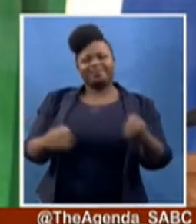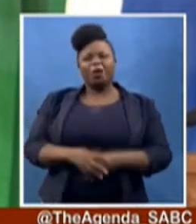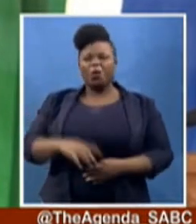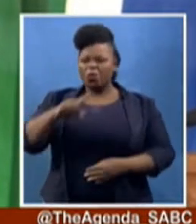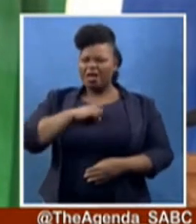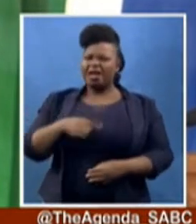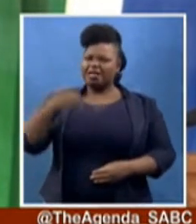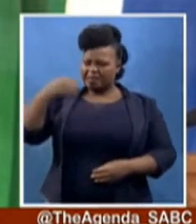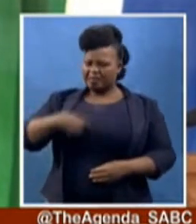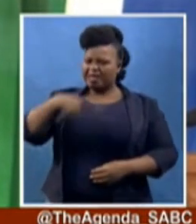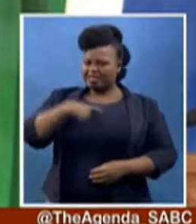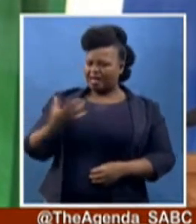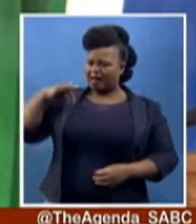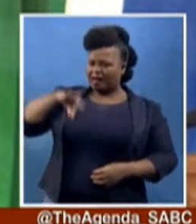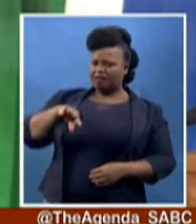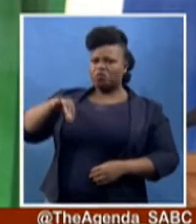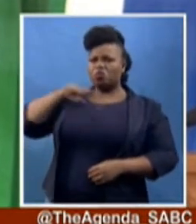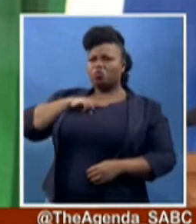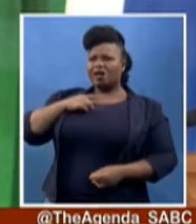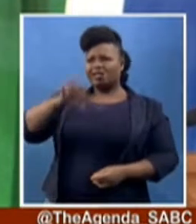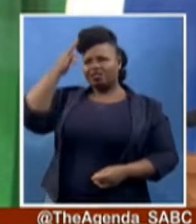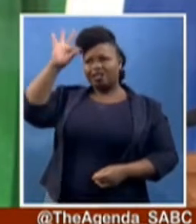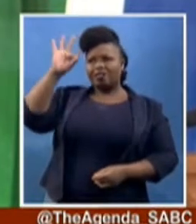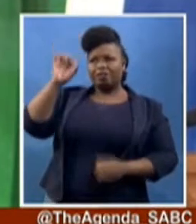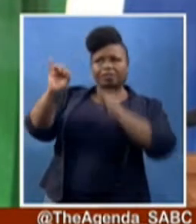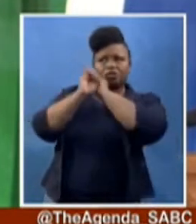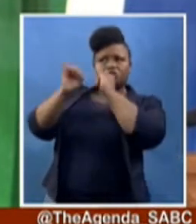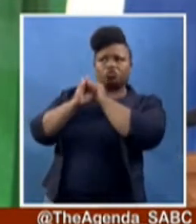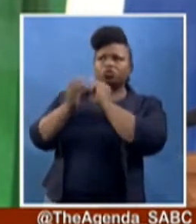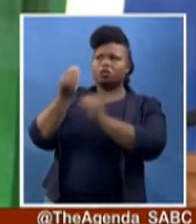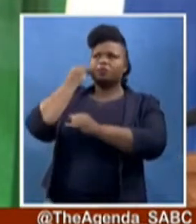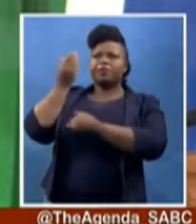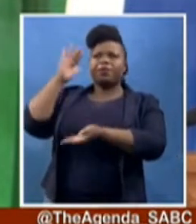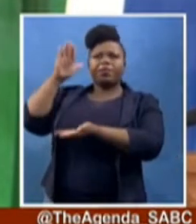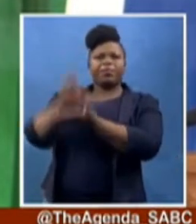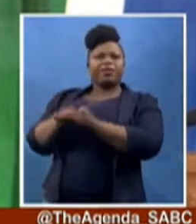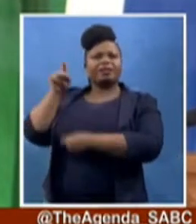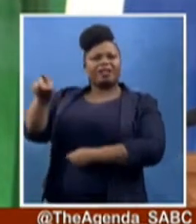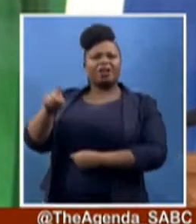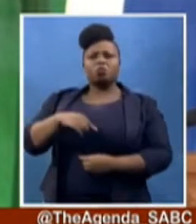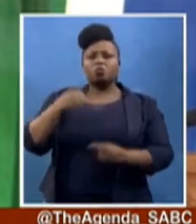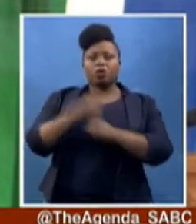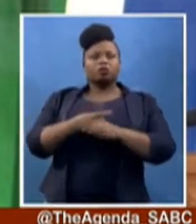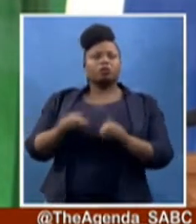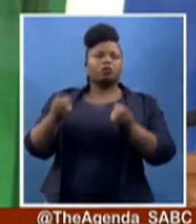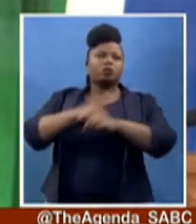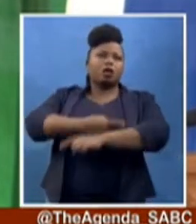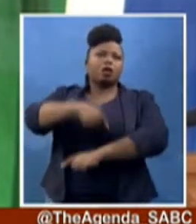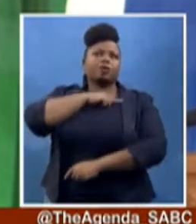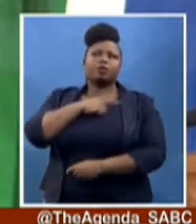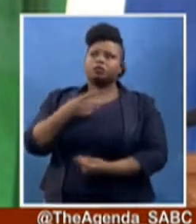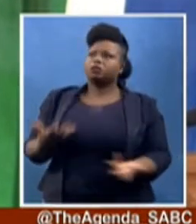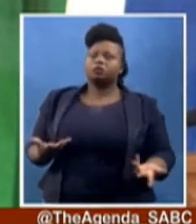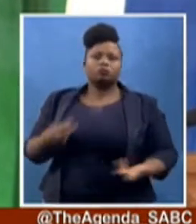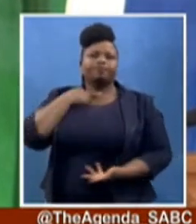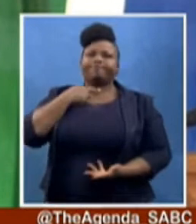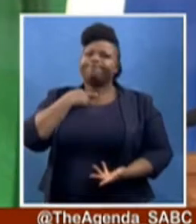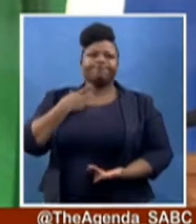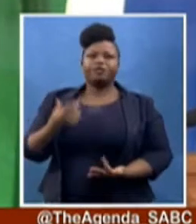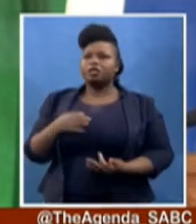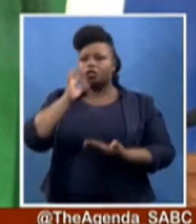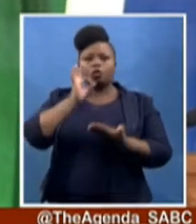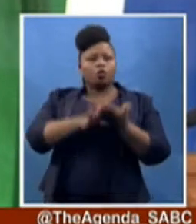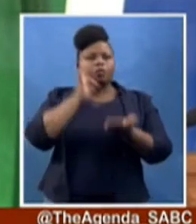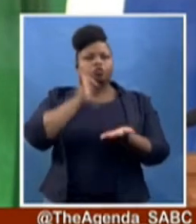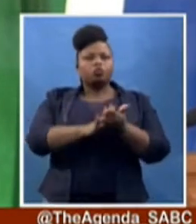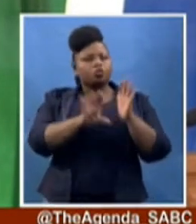institutions. Ultimately, our state institutions lost capacity to make good on the promises of the Constitution. It is exactly